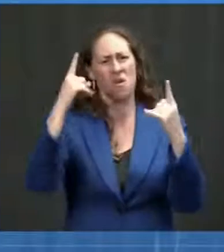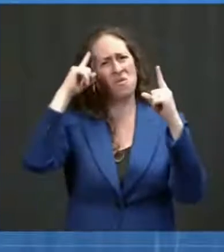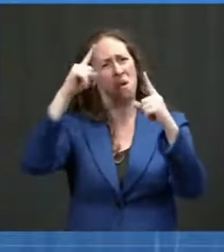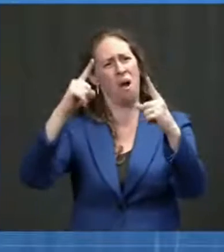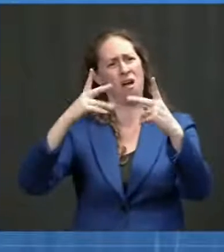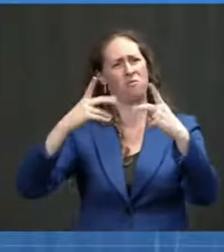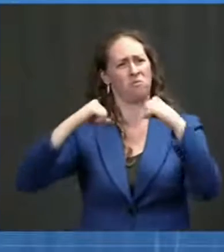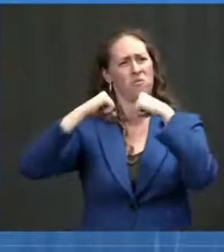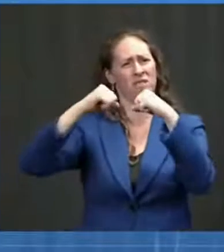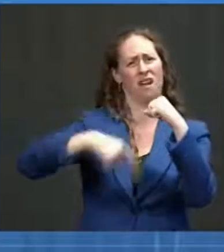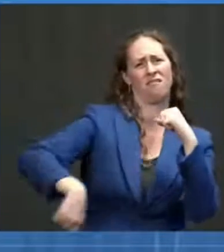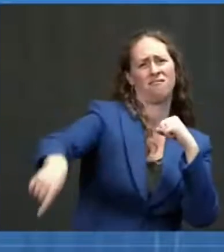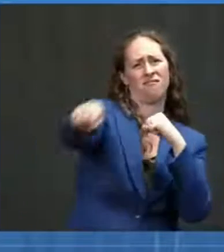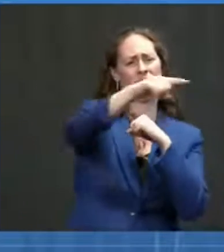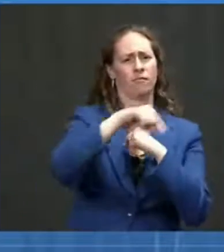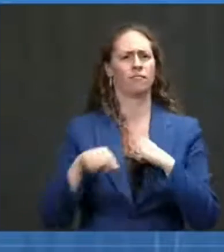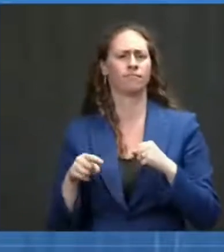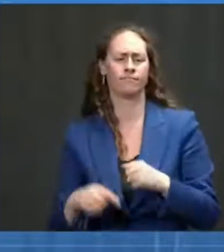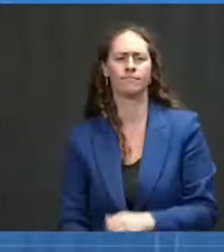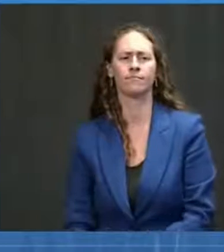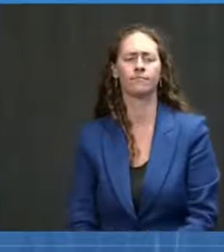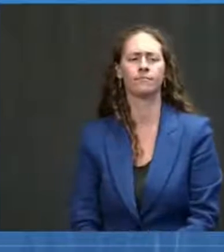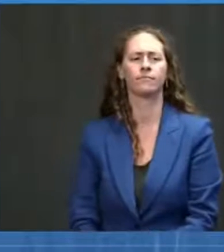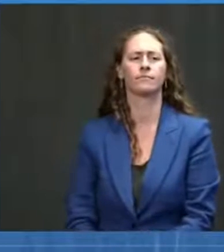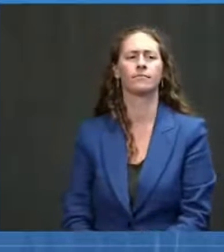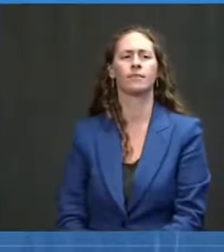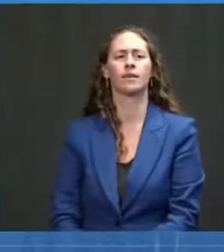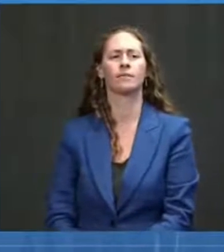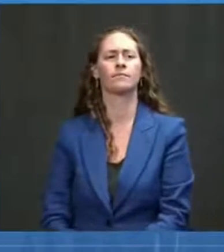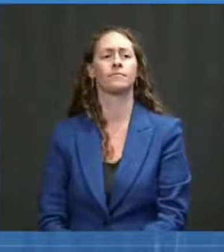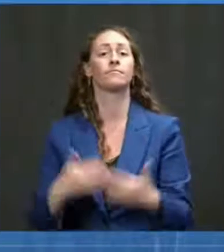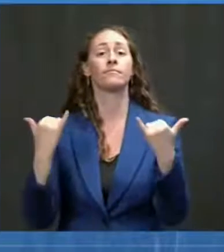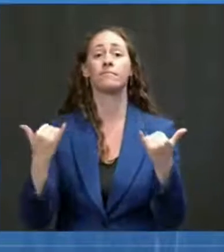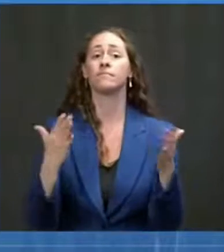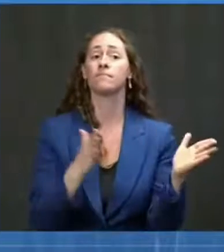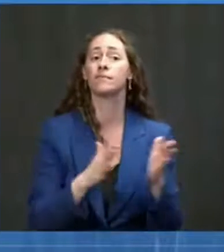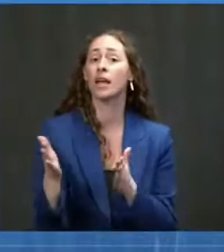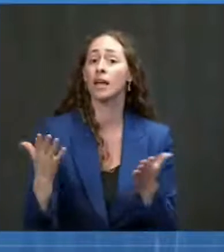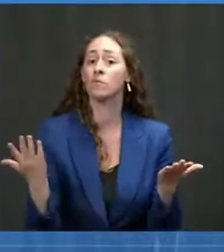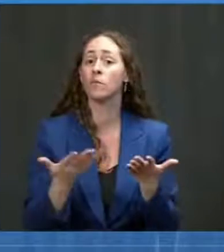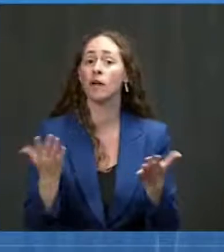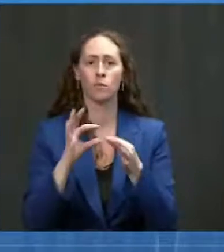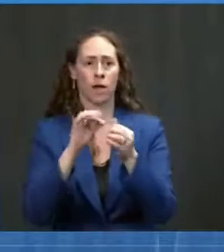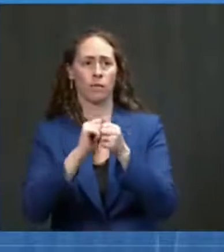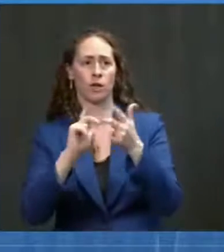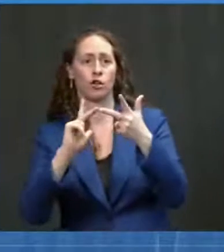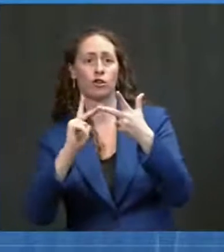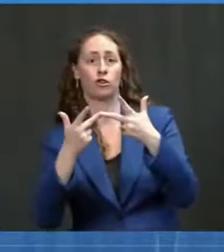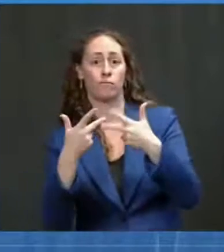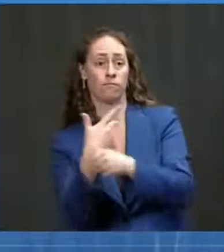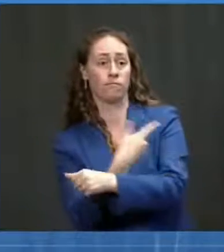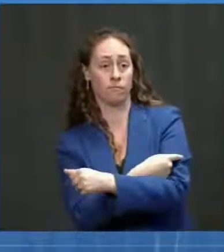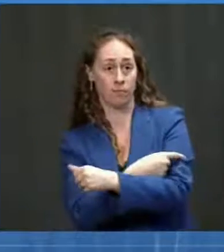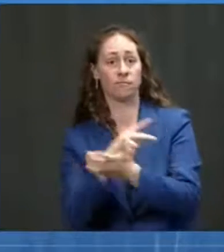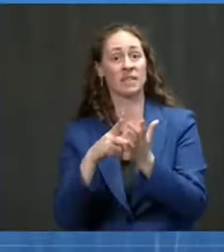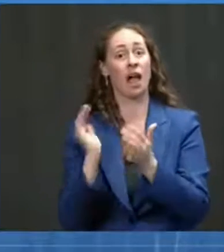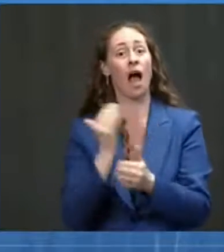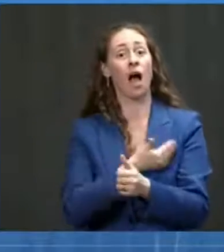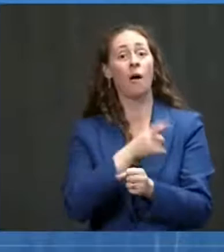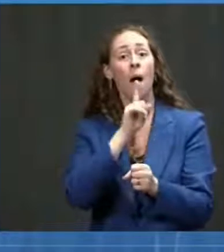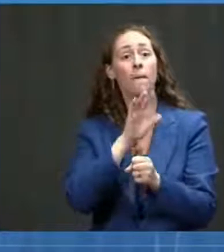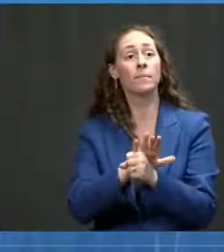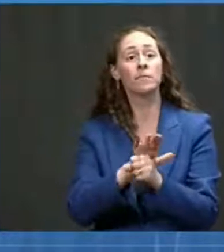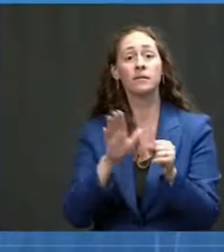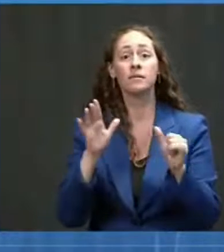This plan to administer booster doses does not change our commitment to vaccinating those who are not yet vaccinated here